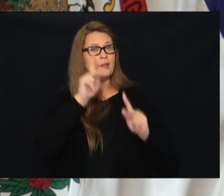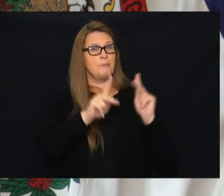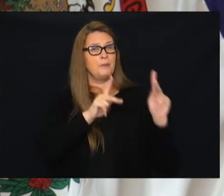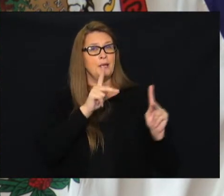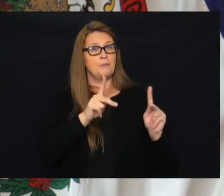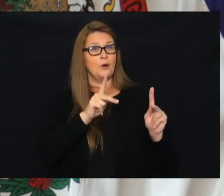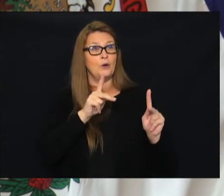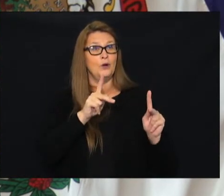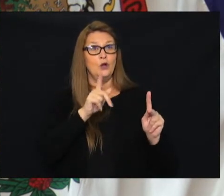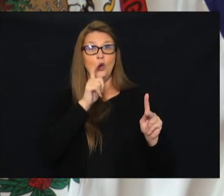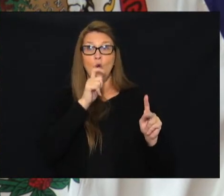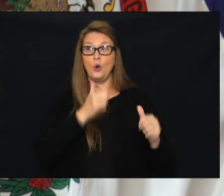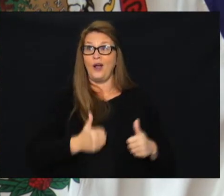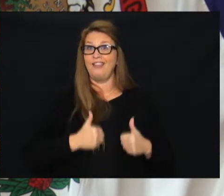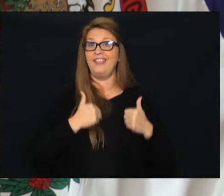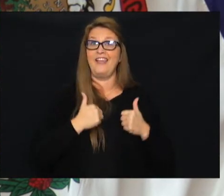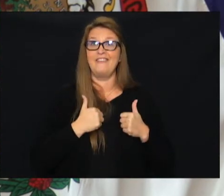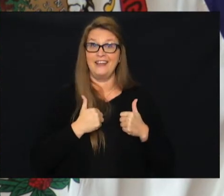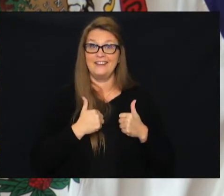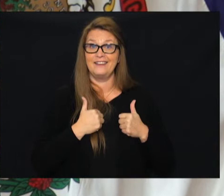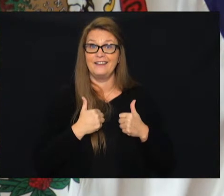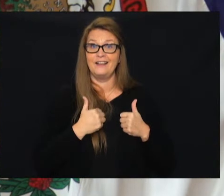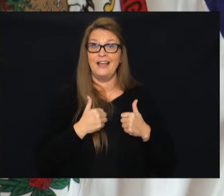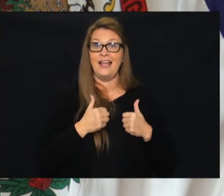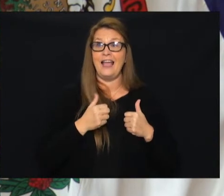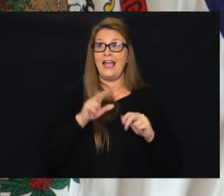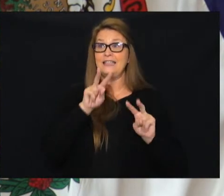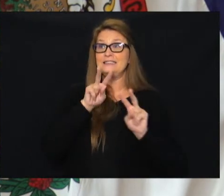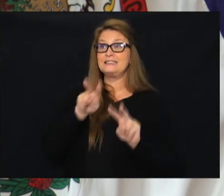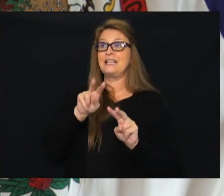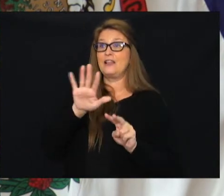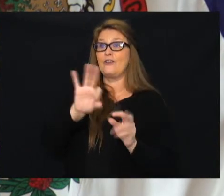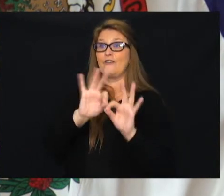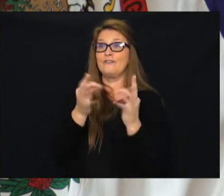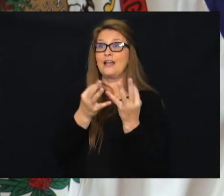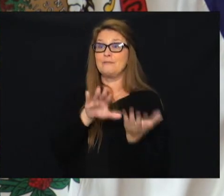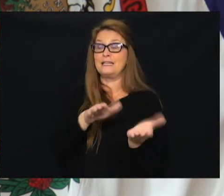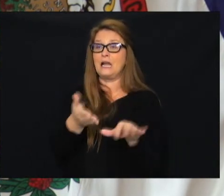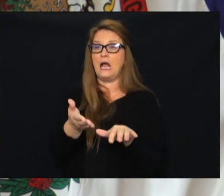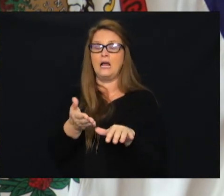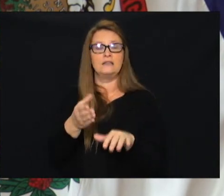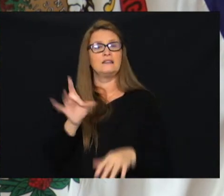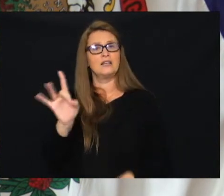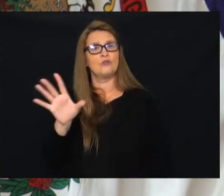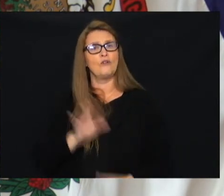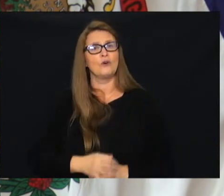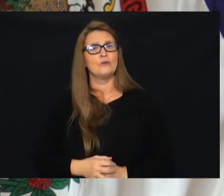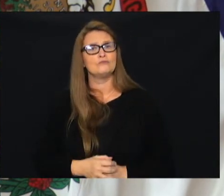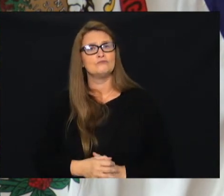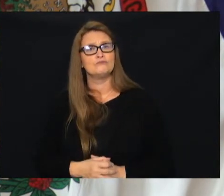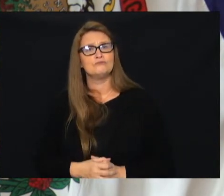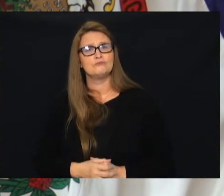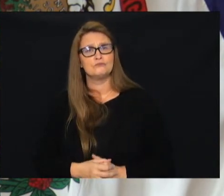ones by no stretch of the imagination, but it's awful. And